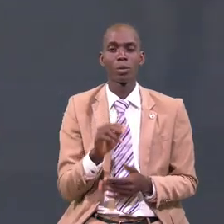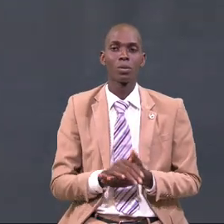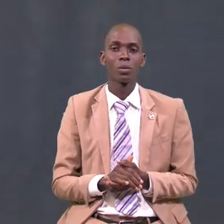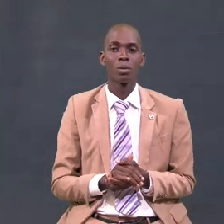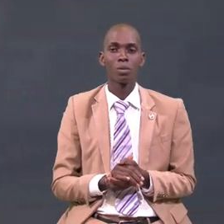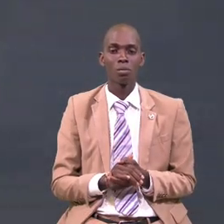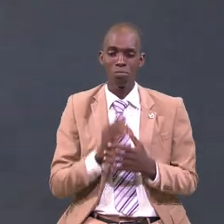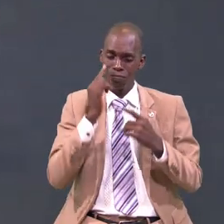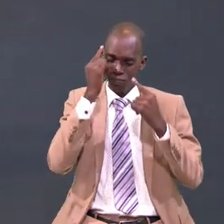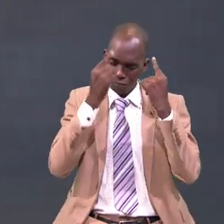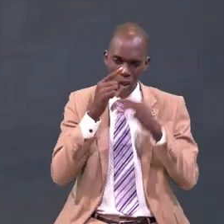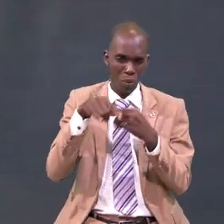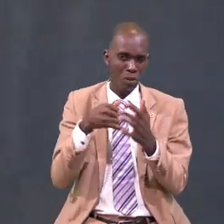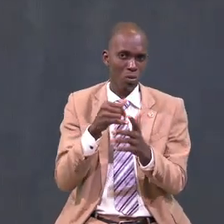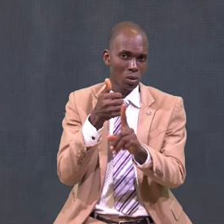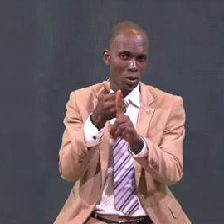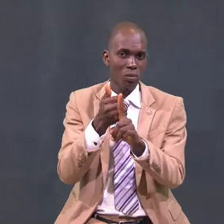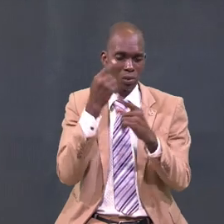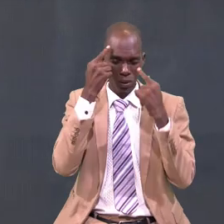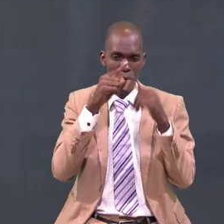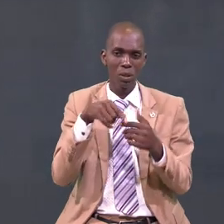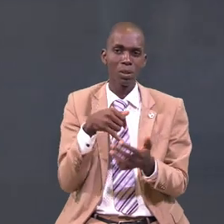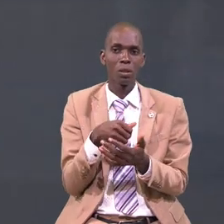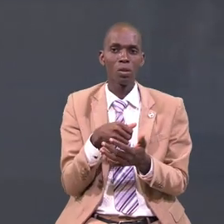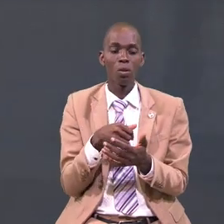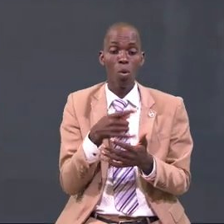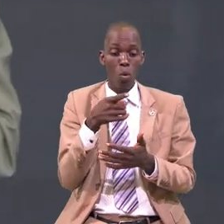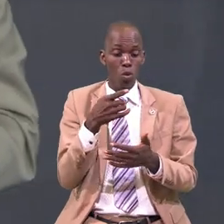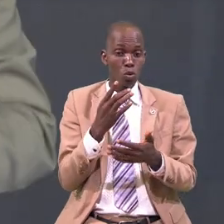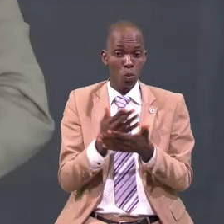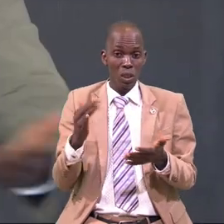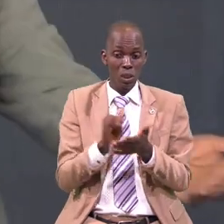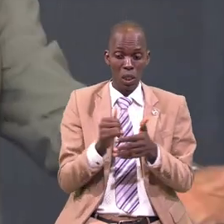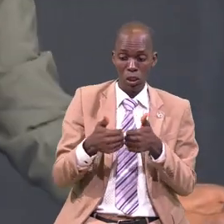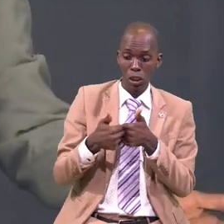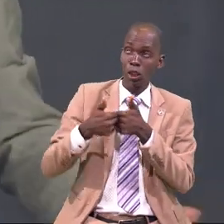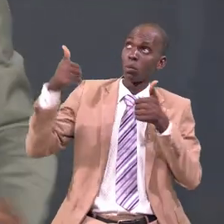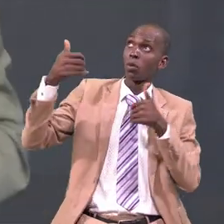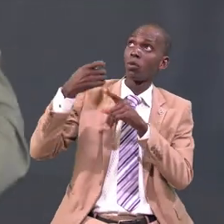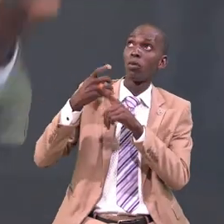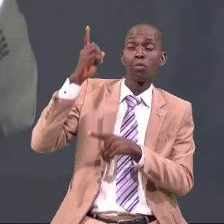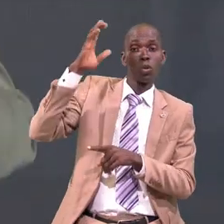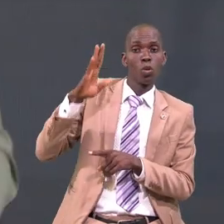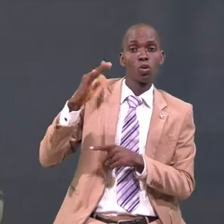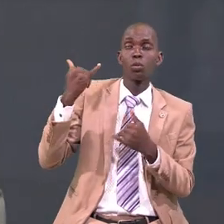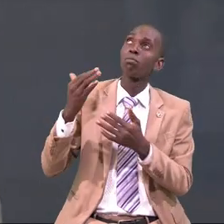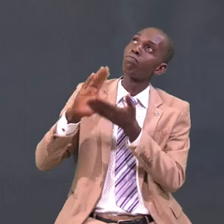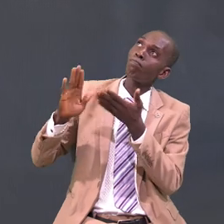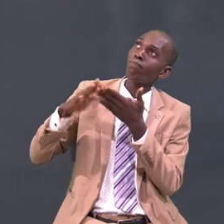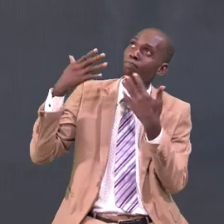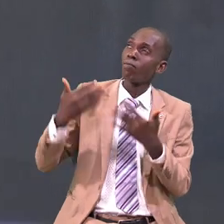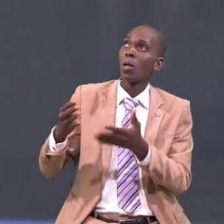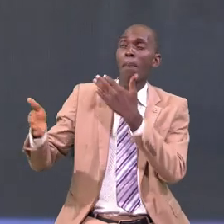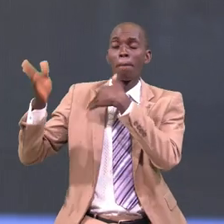Think about it yourself. What separated you from God, and you are reconciled, and you go back to that again? You are separated